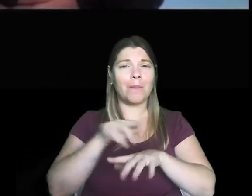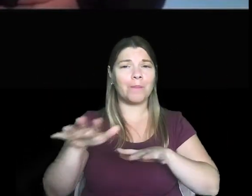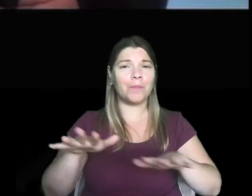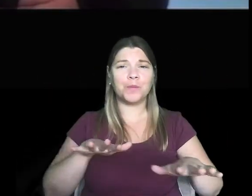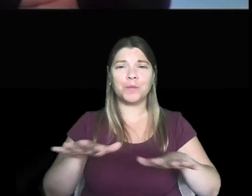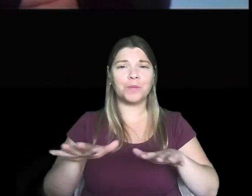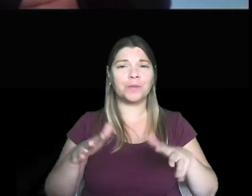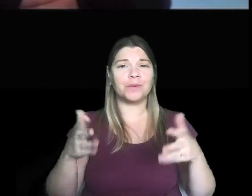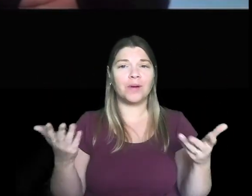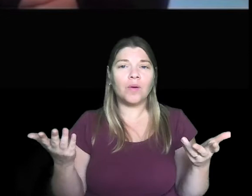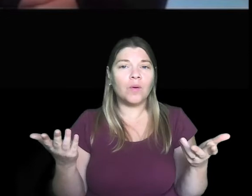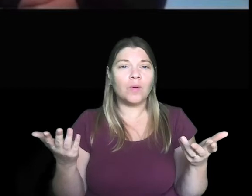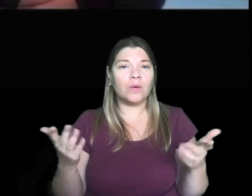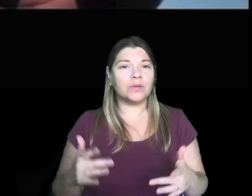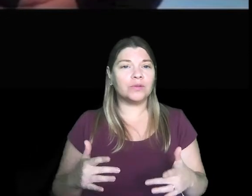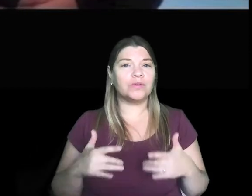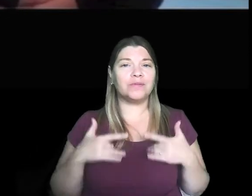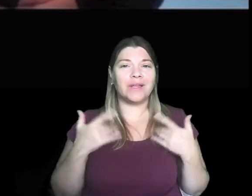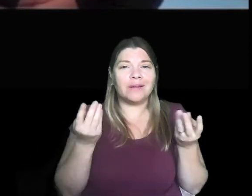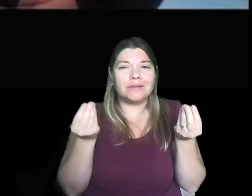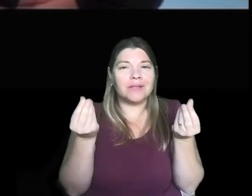What textures do you come across?